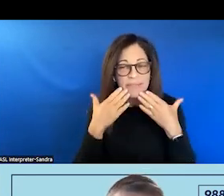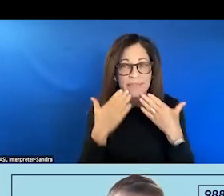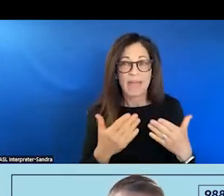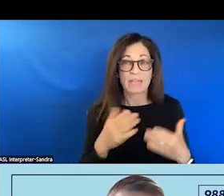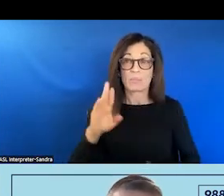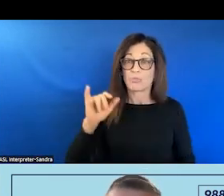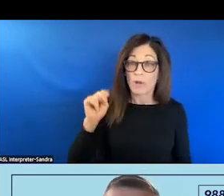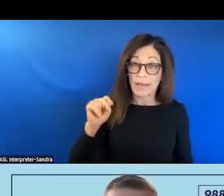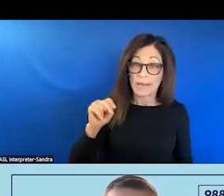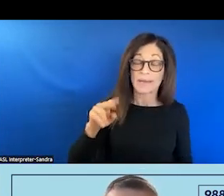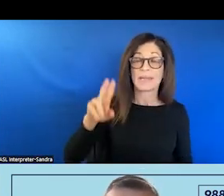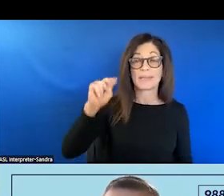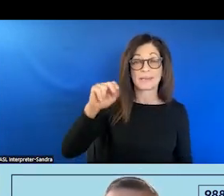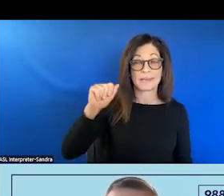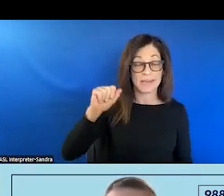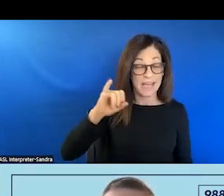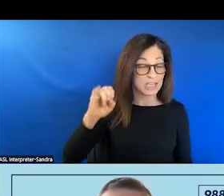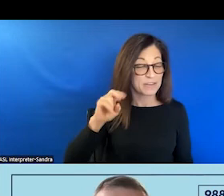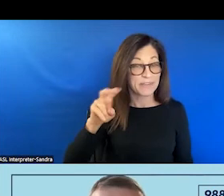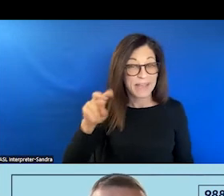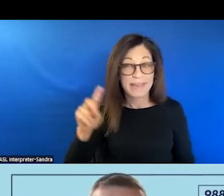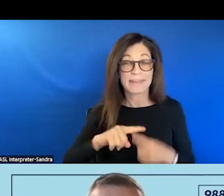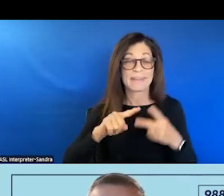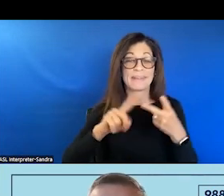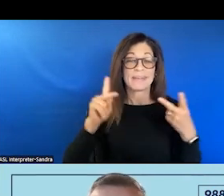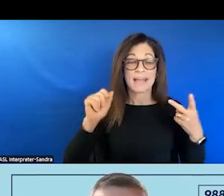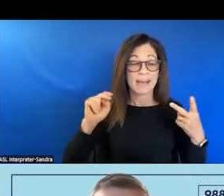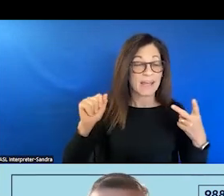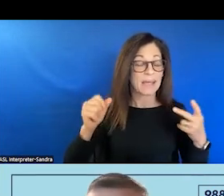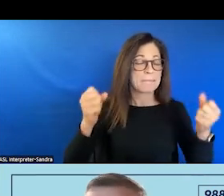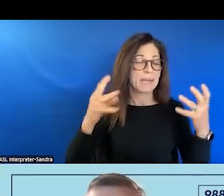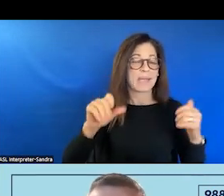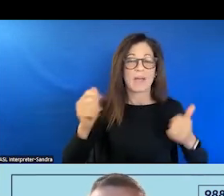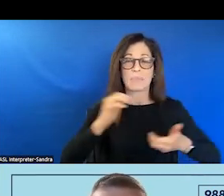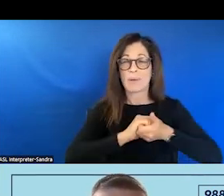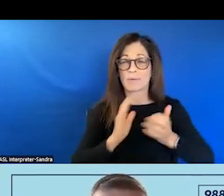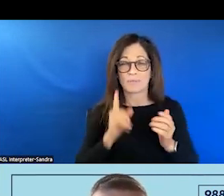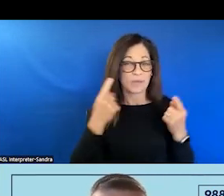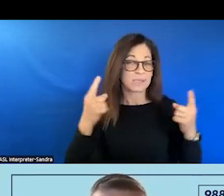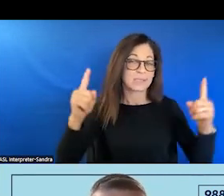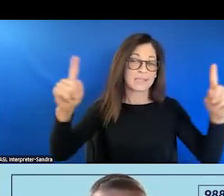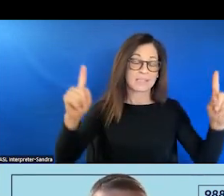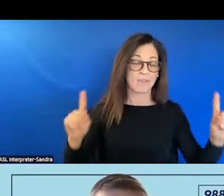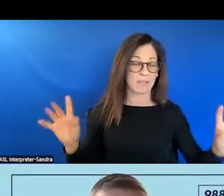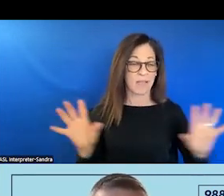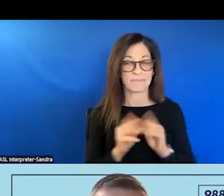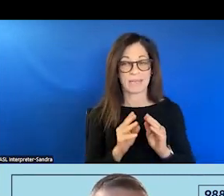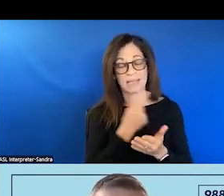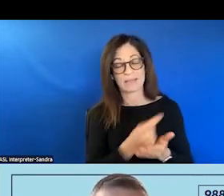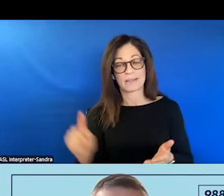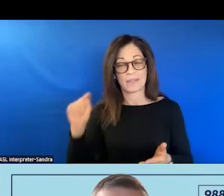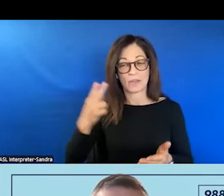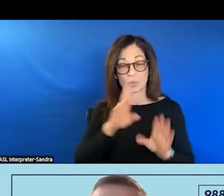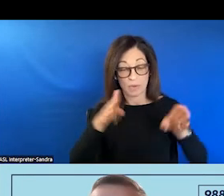Brian Nashbid, Kana, a host of other partners for a very successful convening last Thursday, focused in on